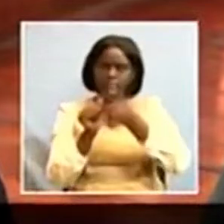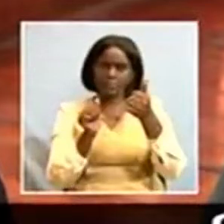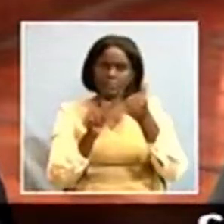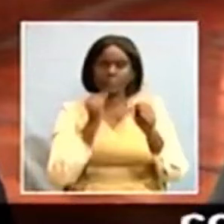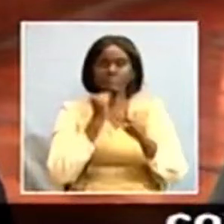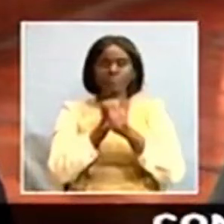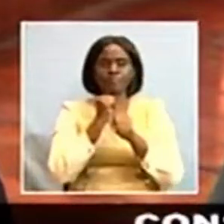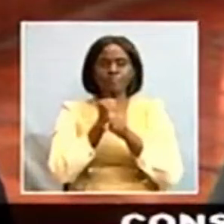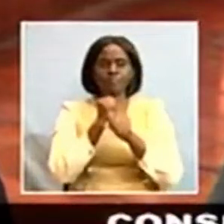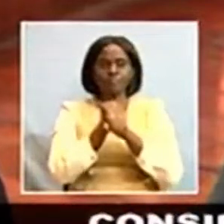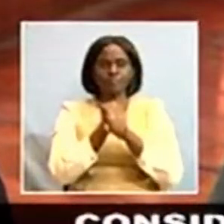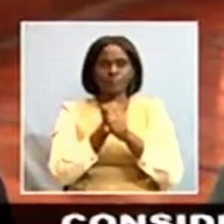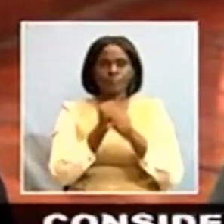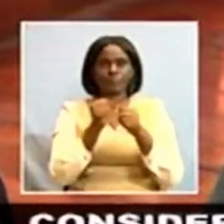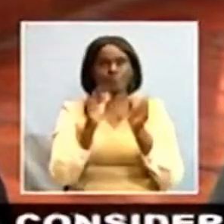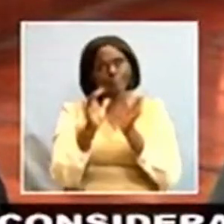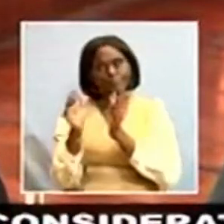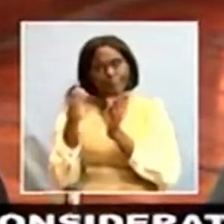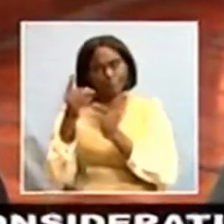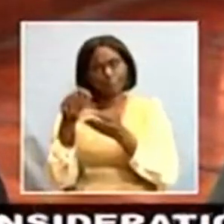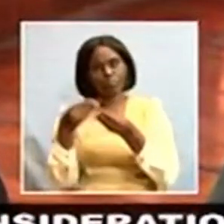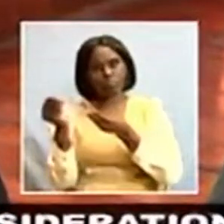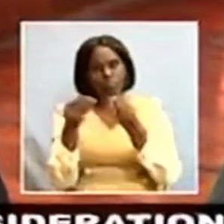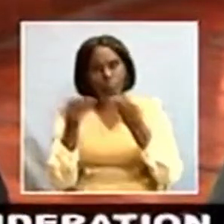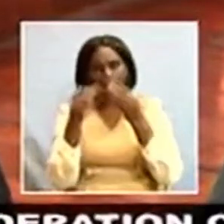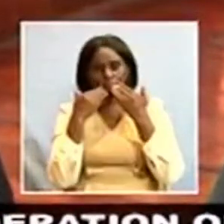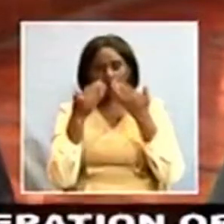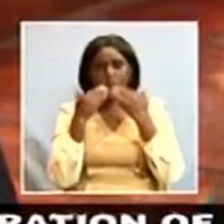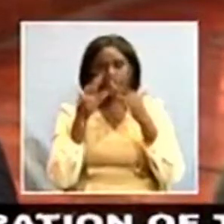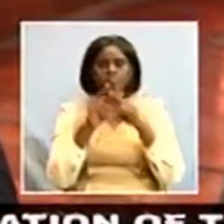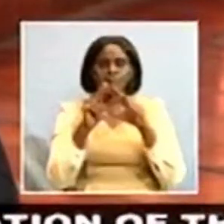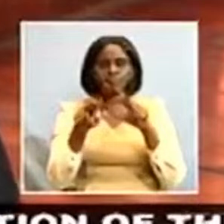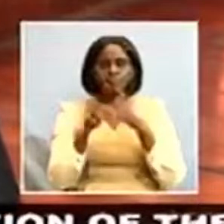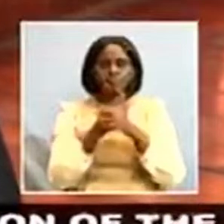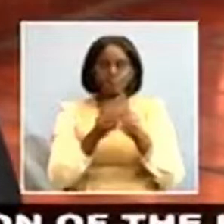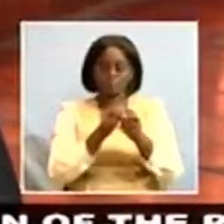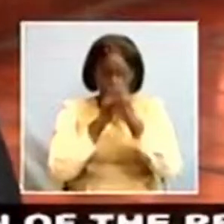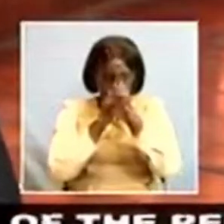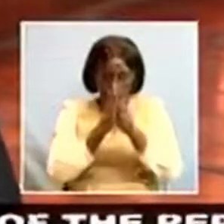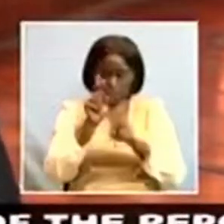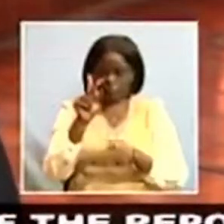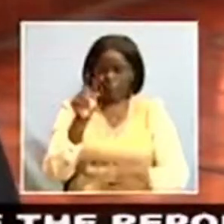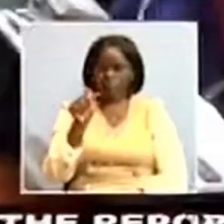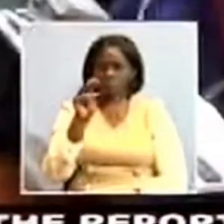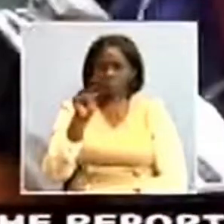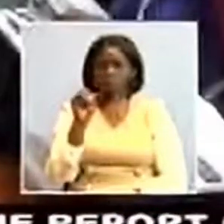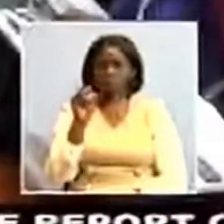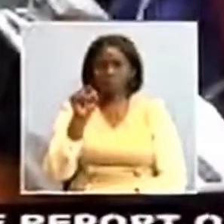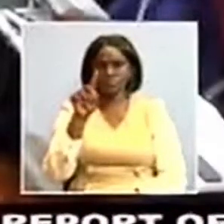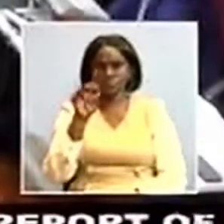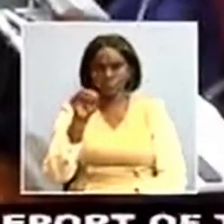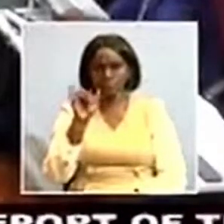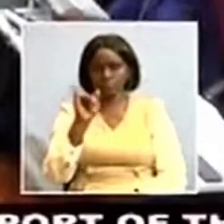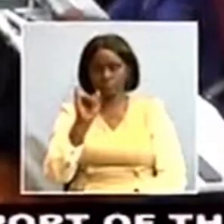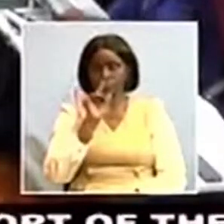operational side of the expenditure. Thank you, Chair. Honorable Kamondo Fola. Yes,